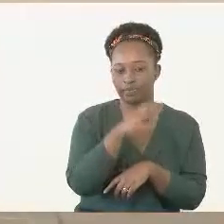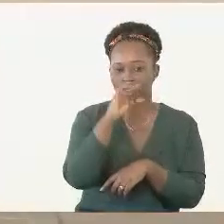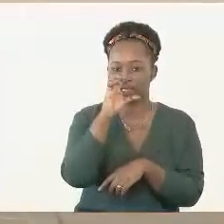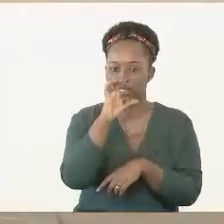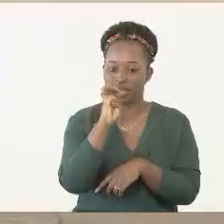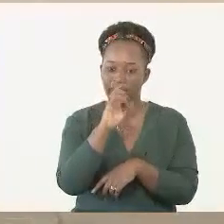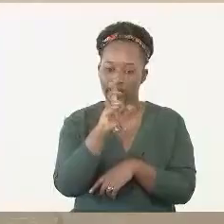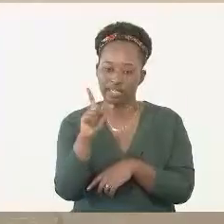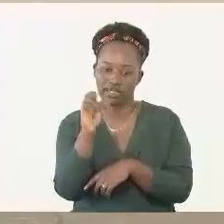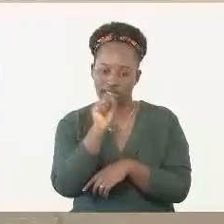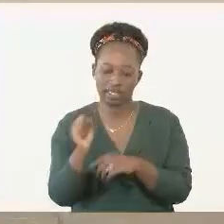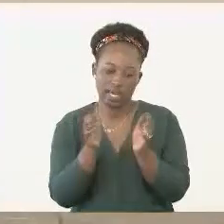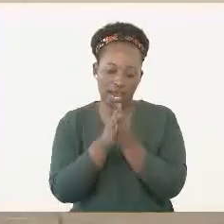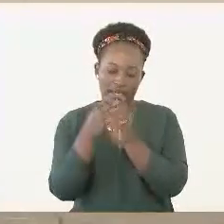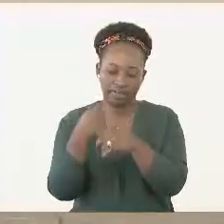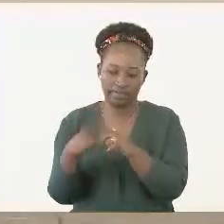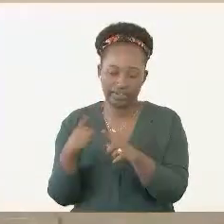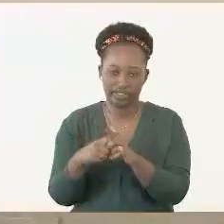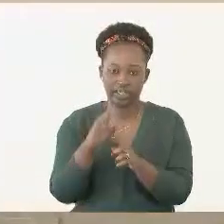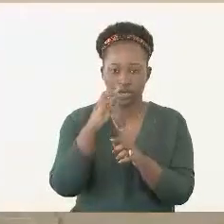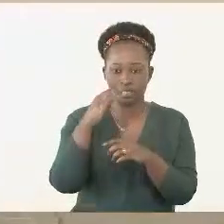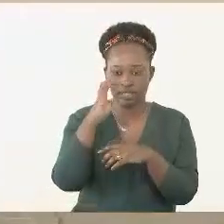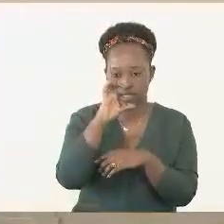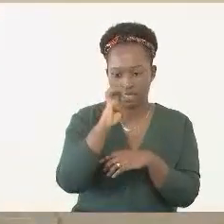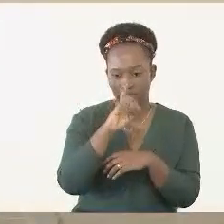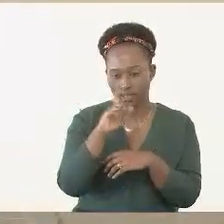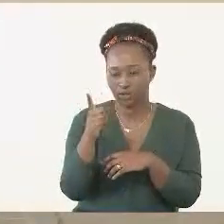in the bone marrow of bones. This is